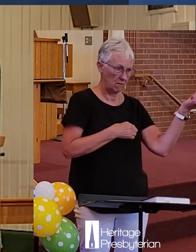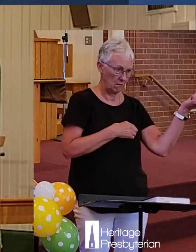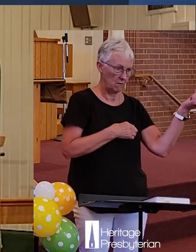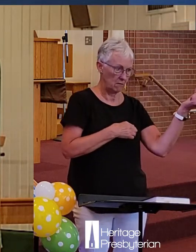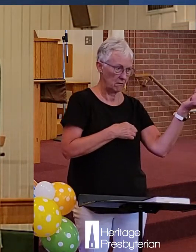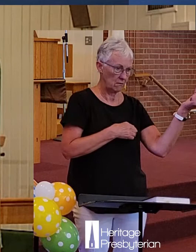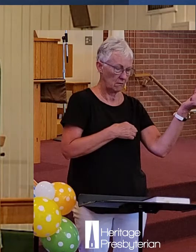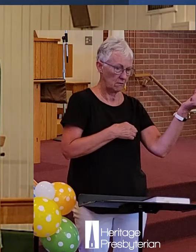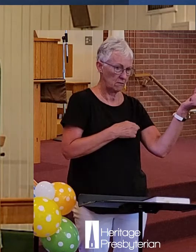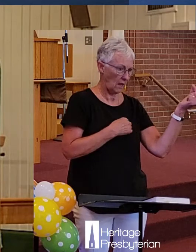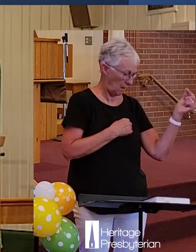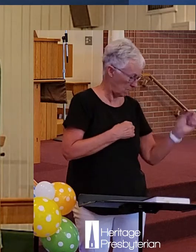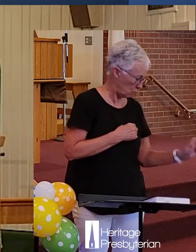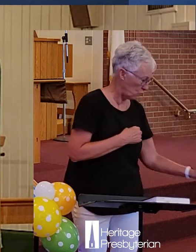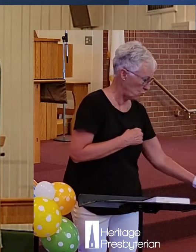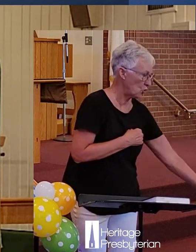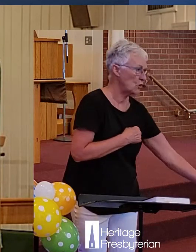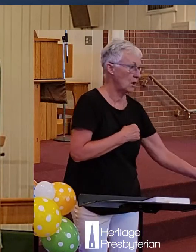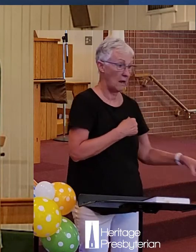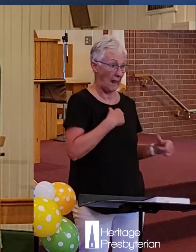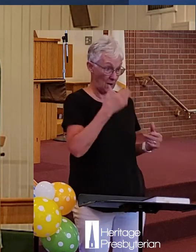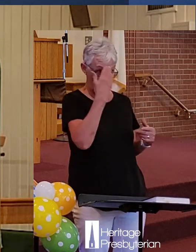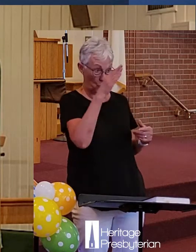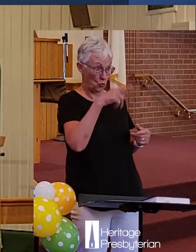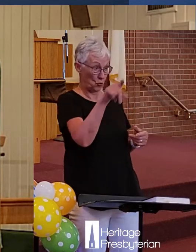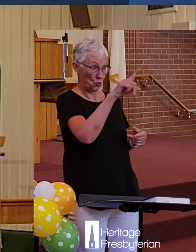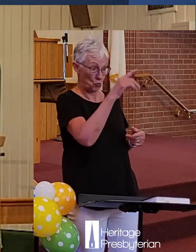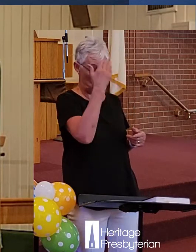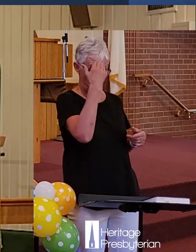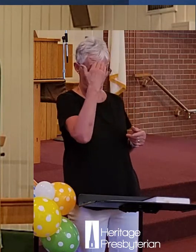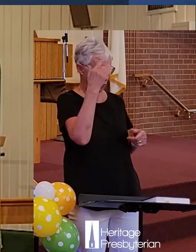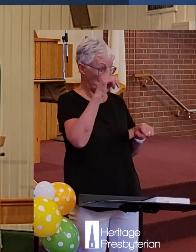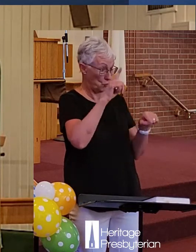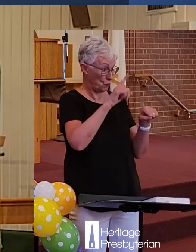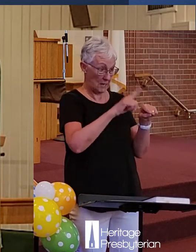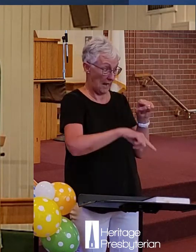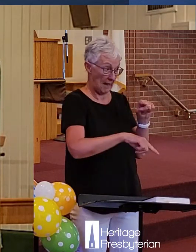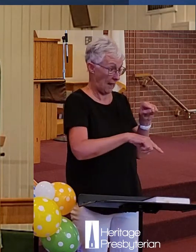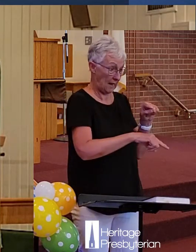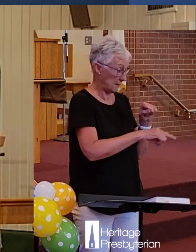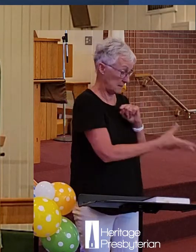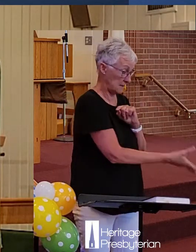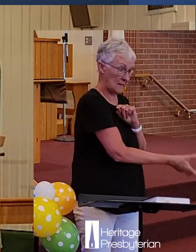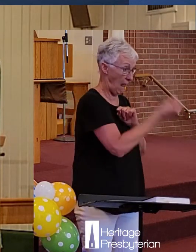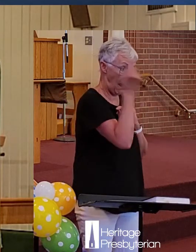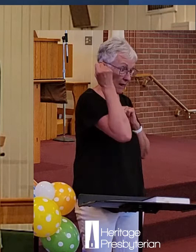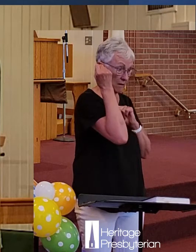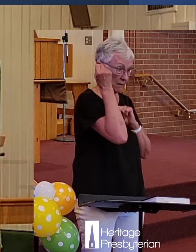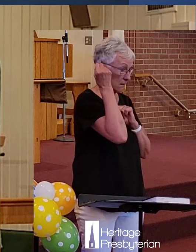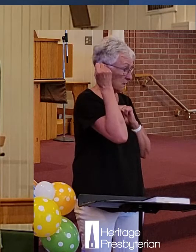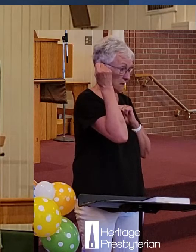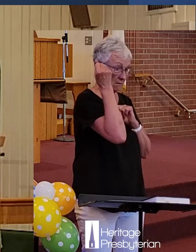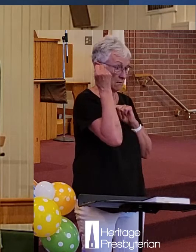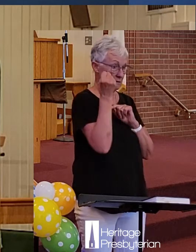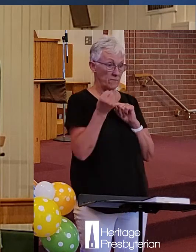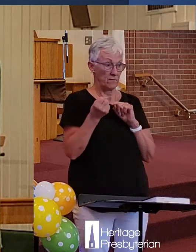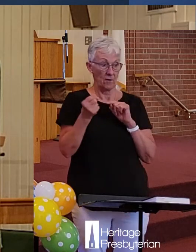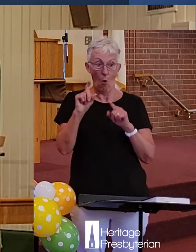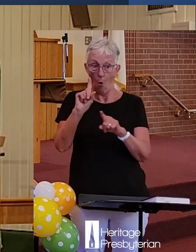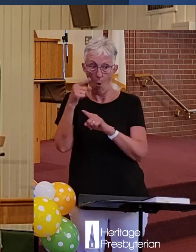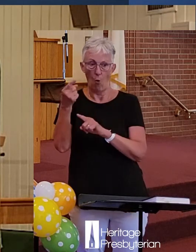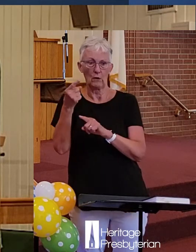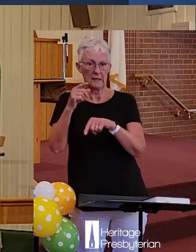I put it back down because I don't know if you know, but it's a federal law that only indigenous American Indians